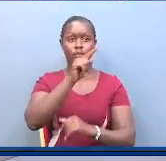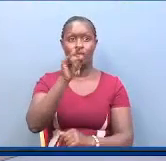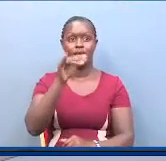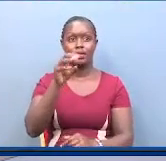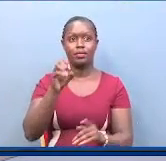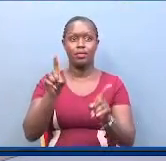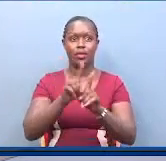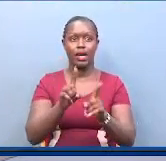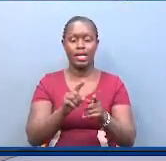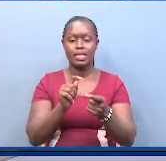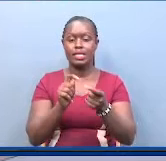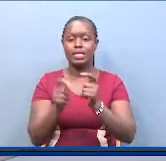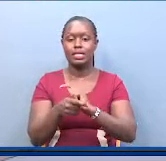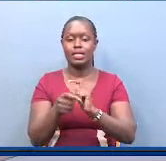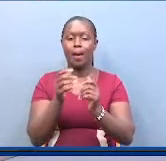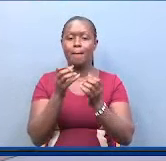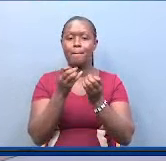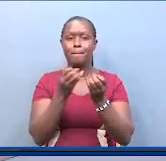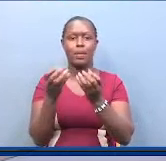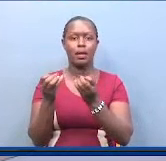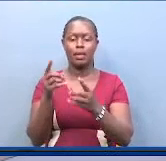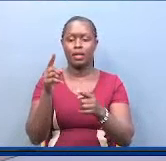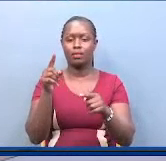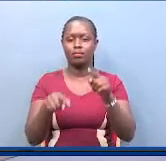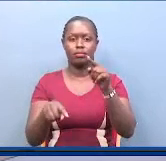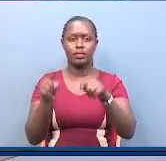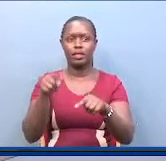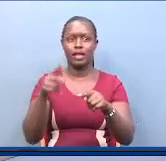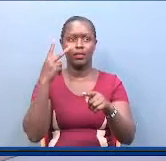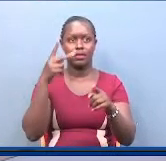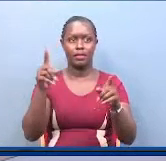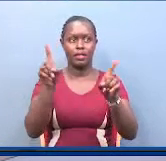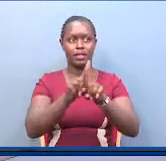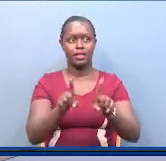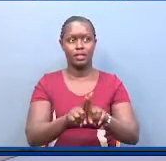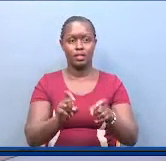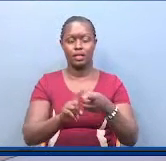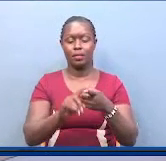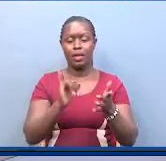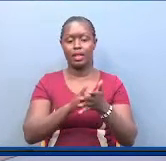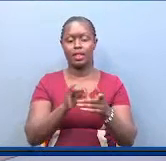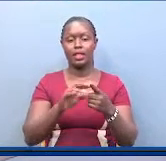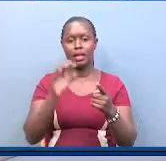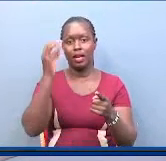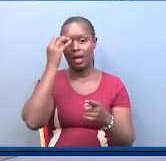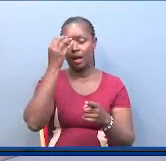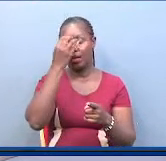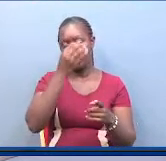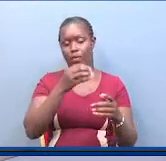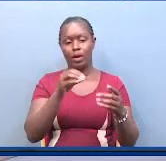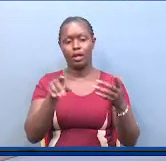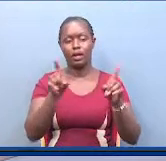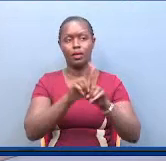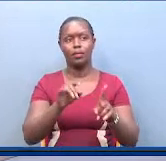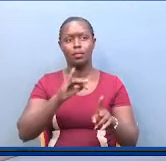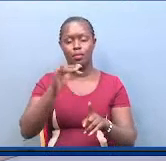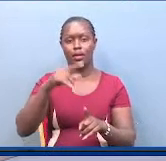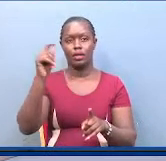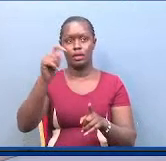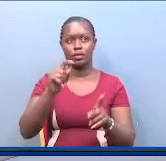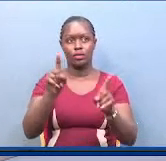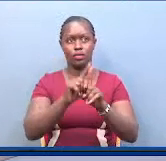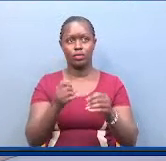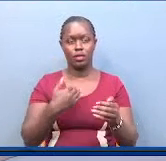the turning point. Mm-hmm. Many analysts have painted such a similar picture, that Karua's influence in Mount Kenya region and